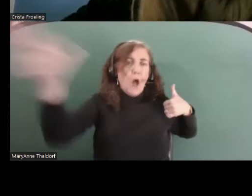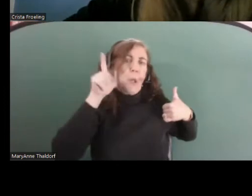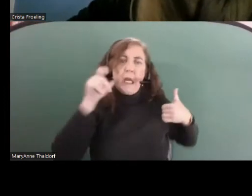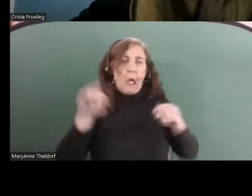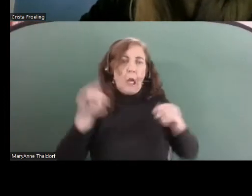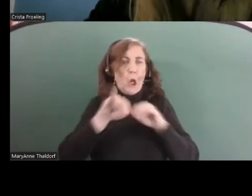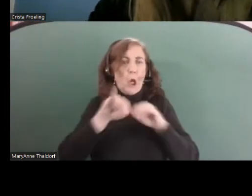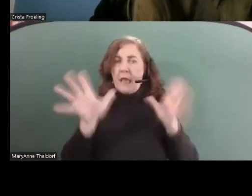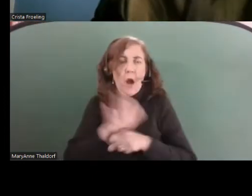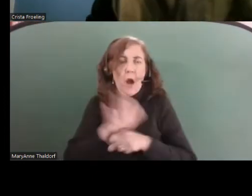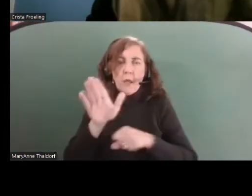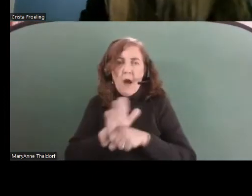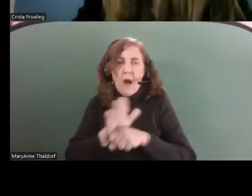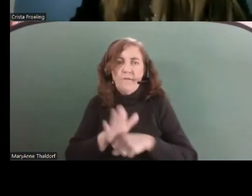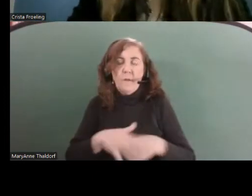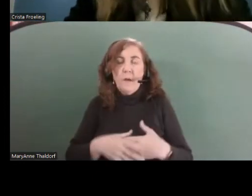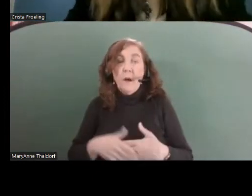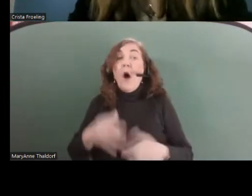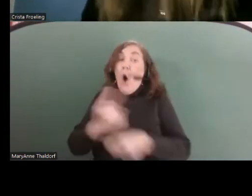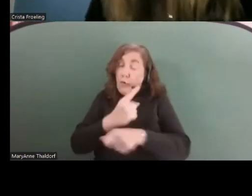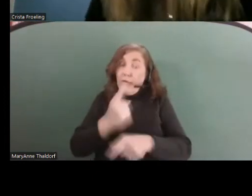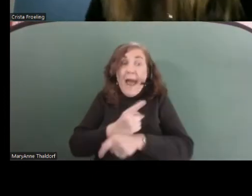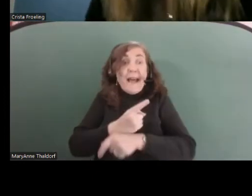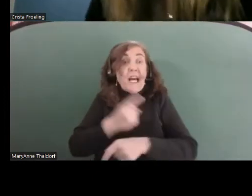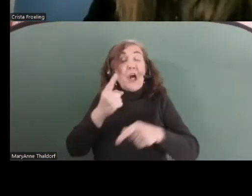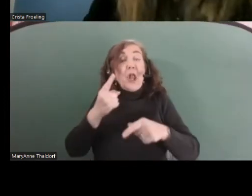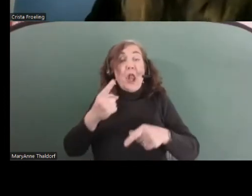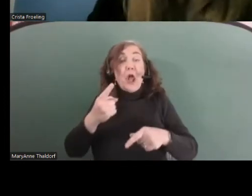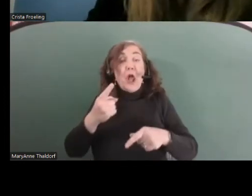We would struggle in those classrooms.